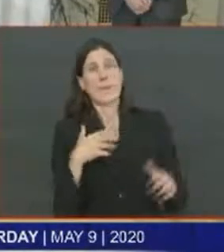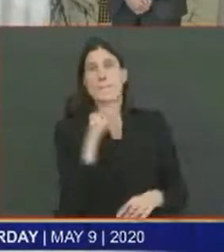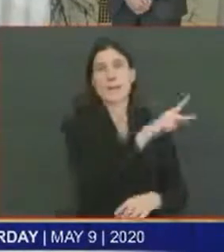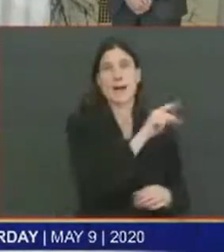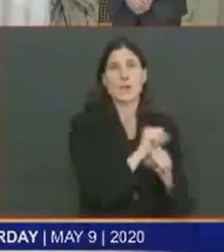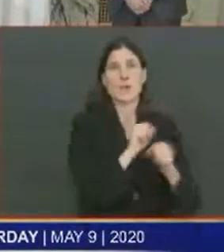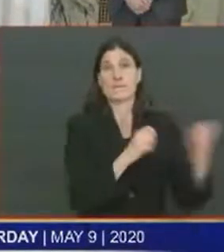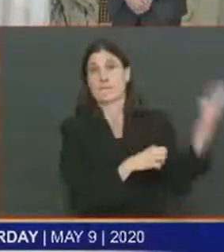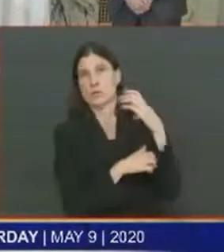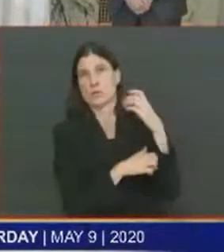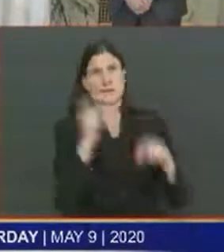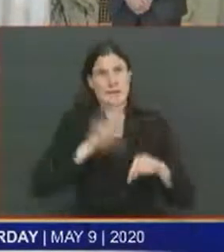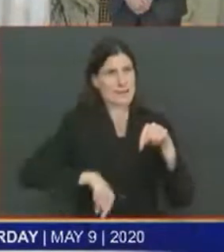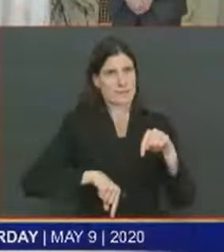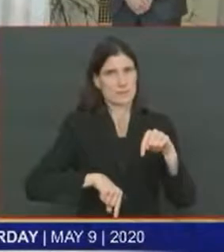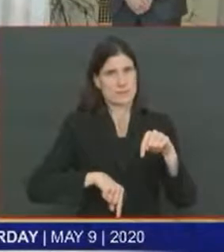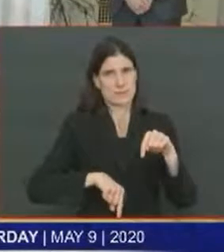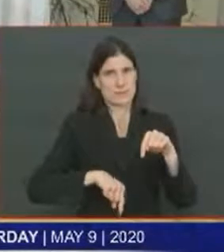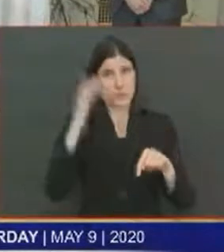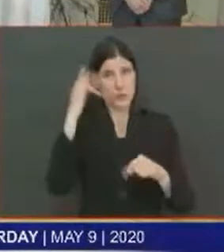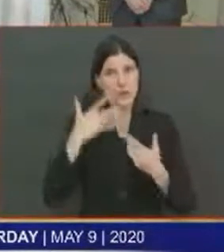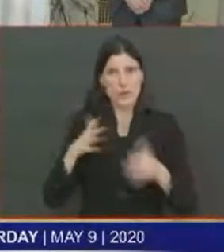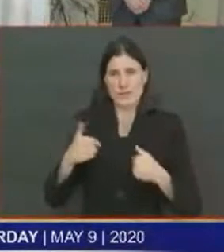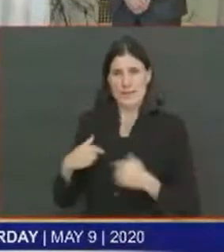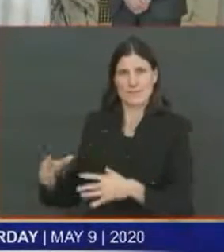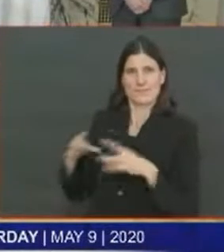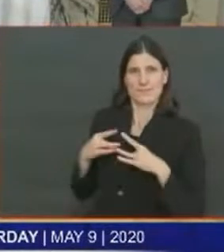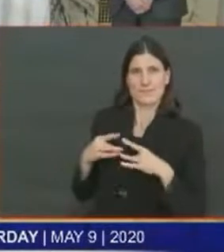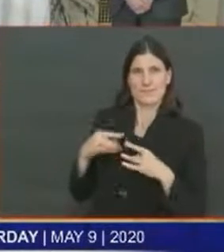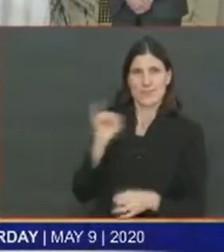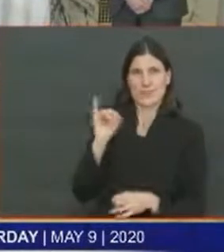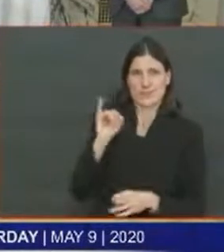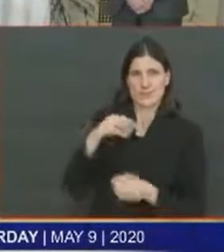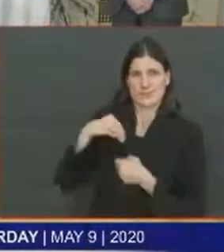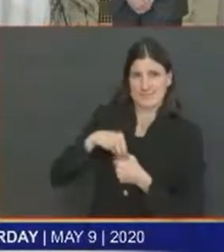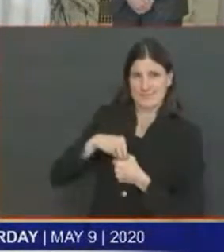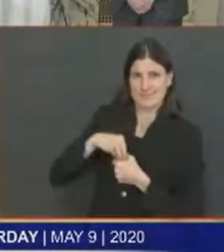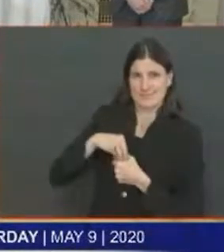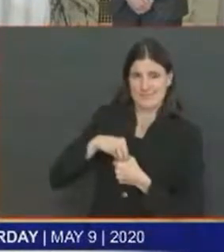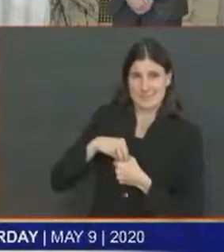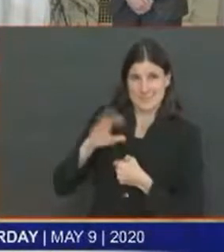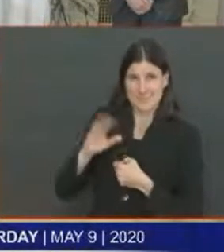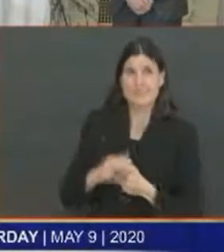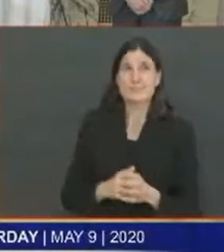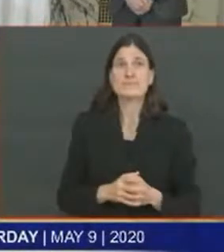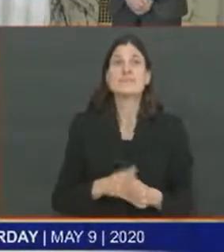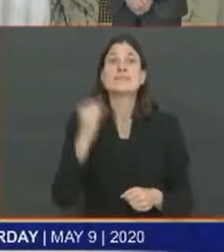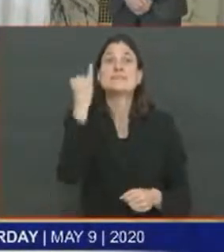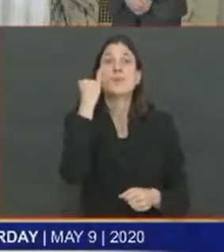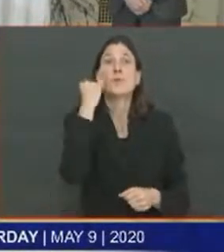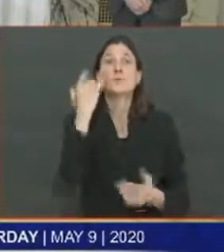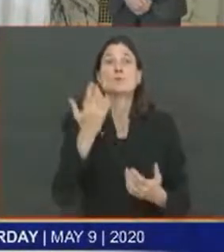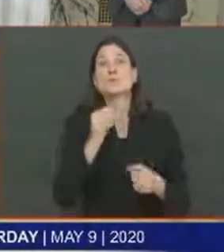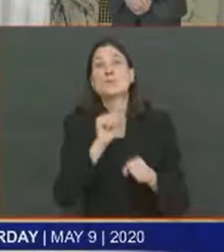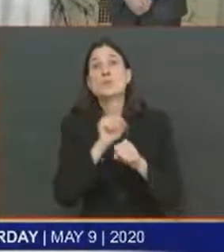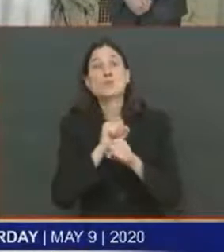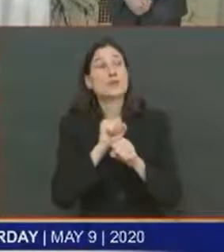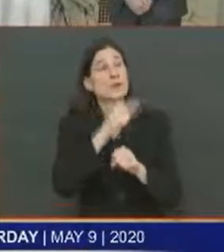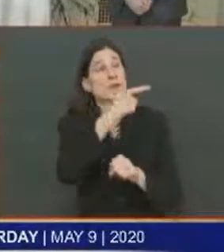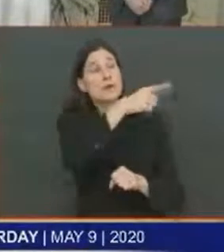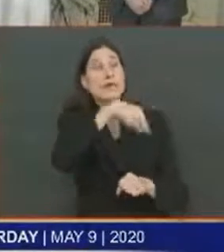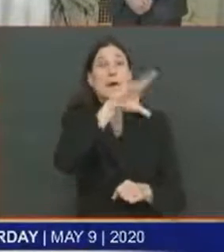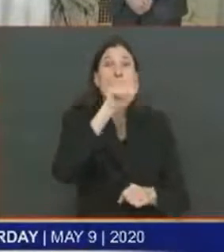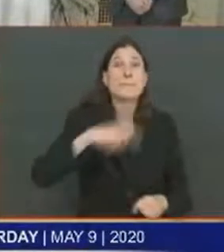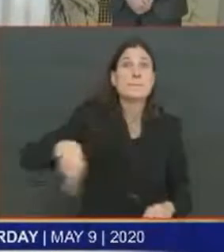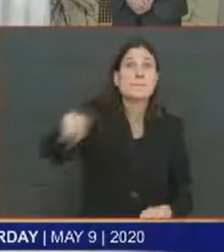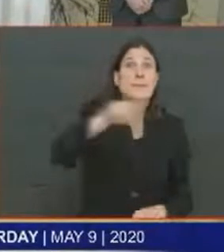reopen any kind of business, has to have a screening ability so that nobody comes into the office or